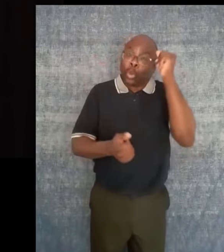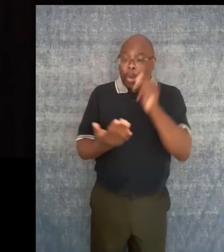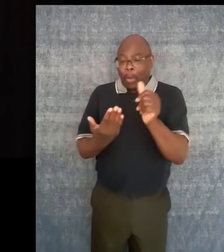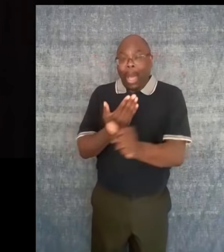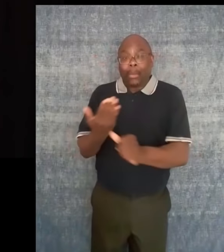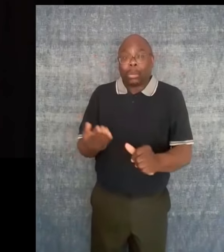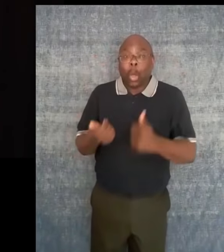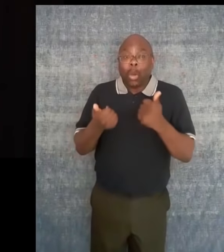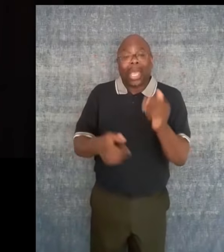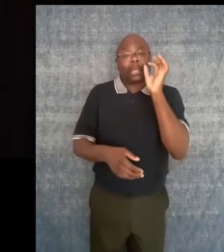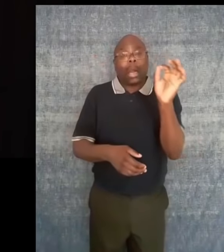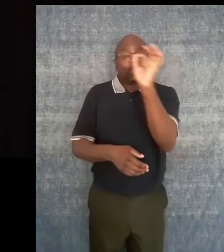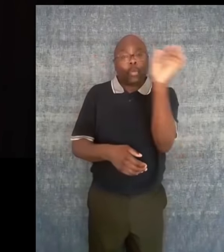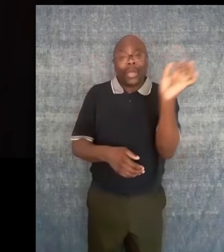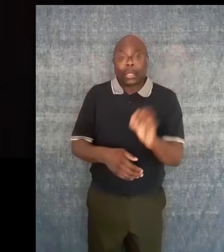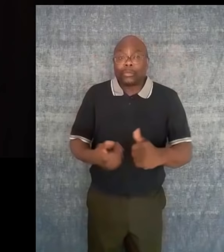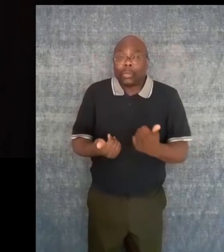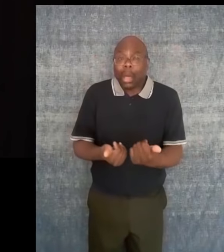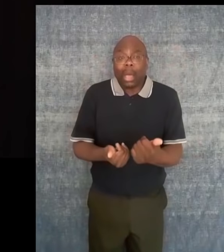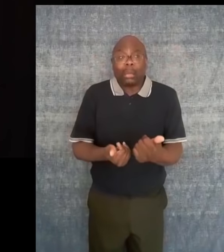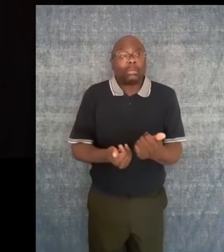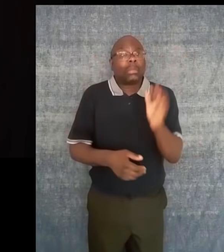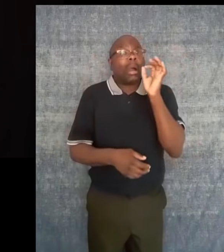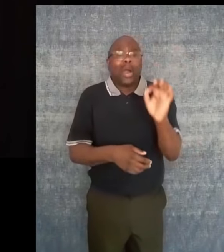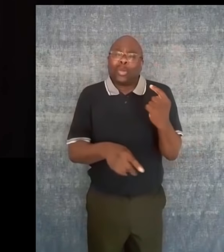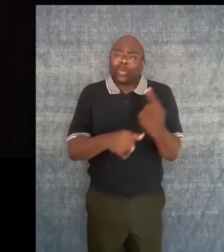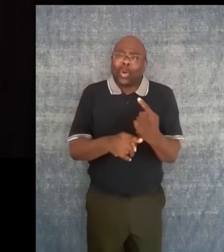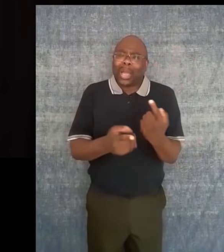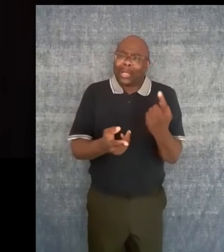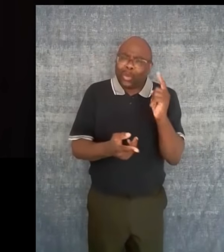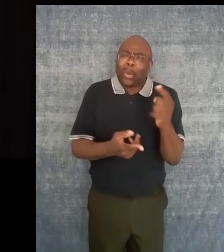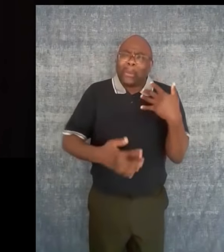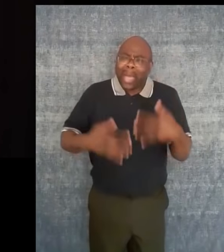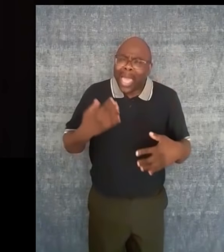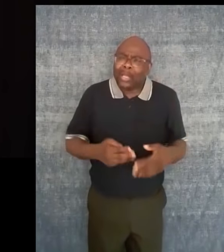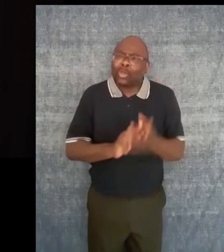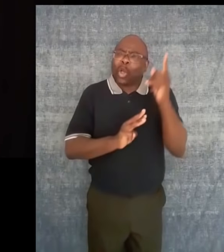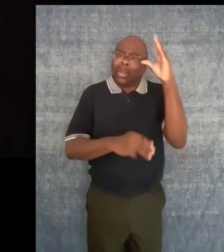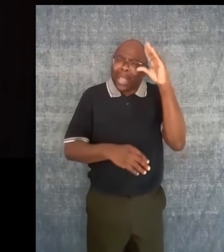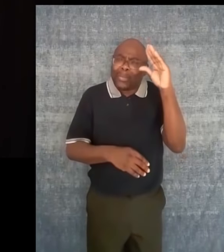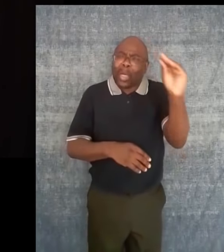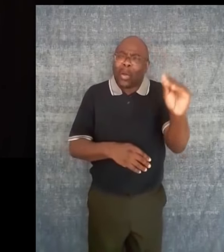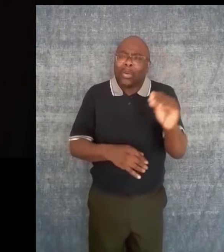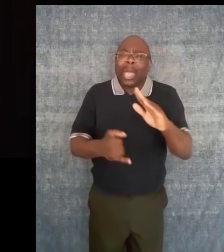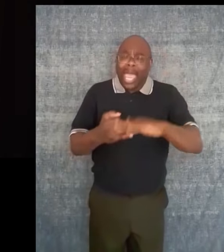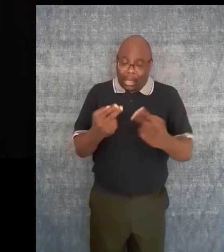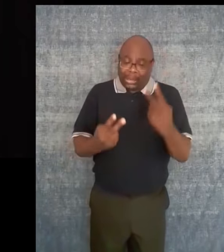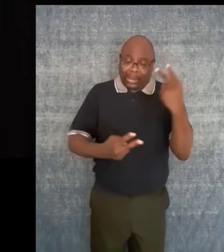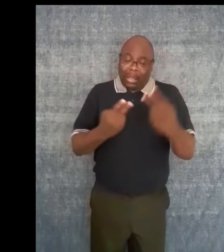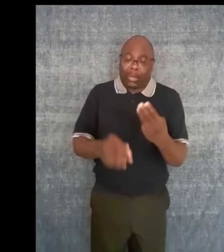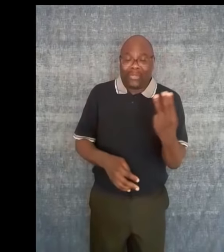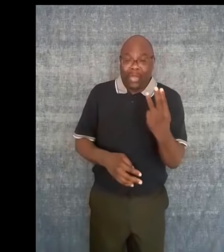it's okay to ask those kind of questions and just talk about your pain to God. But at the end of Psalm 13, he